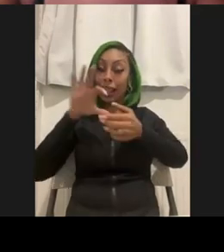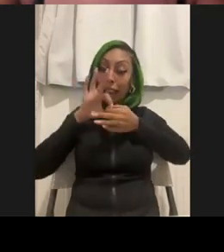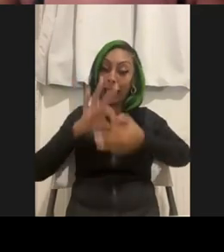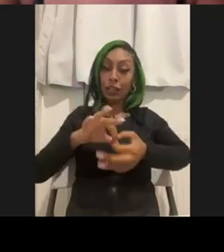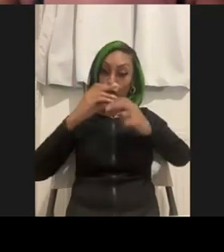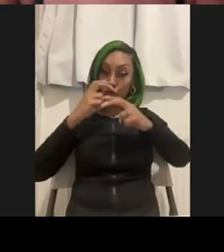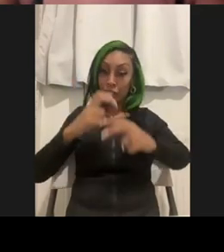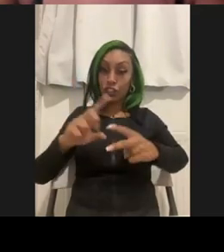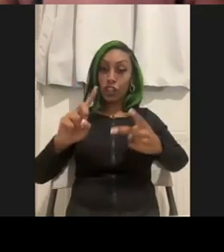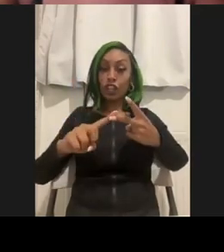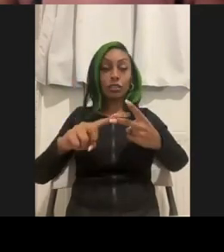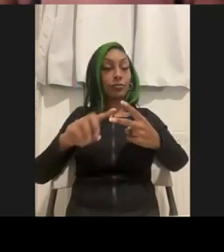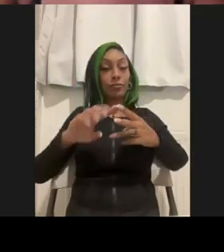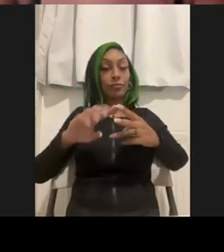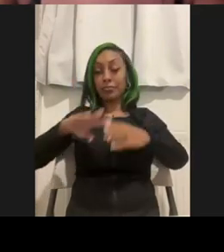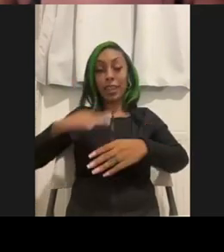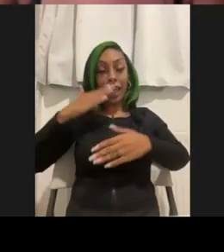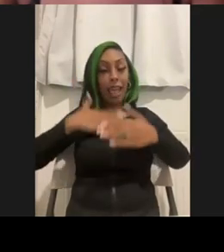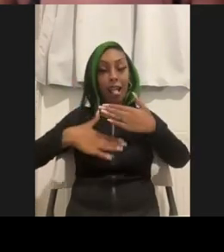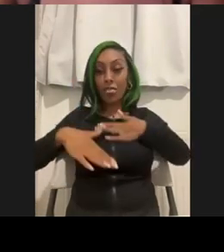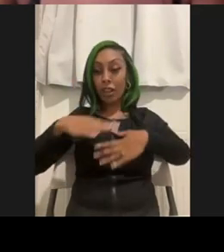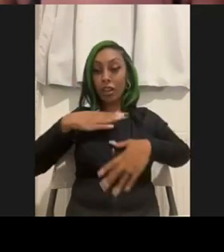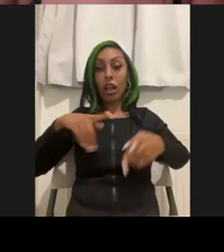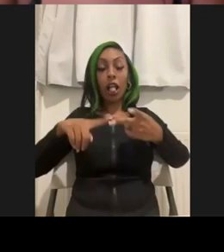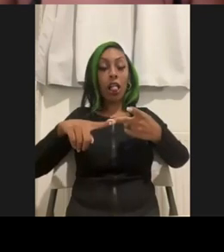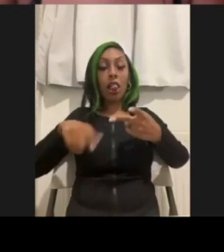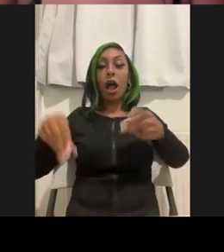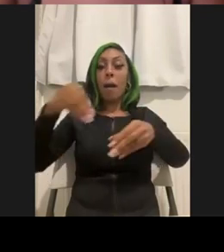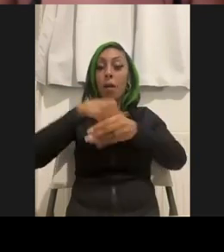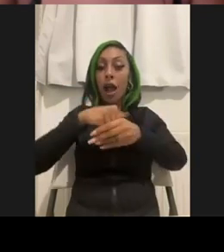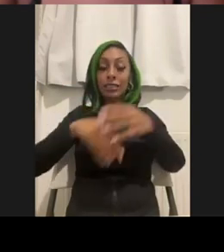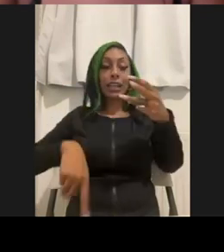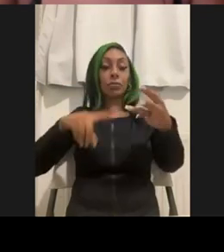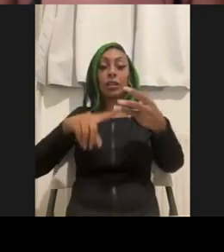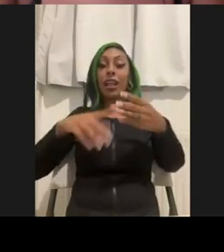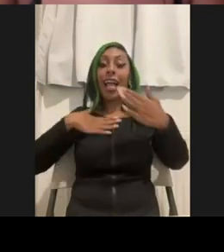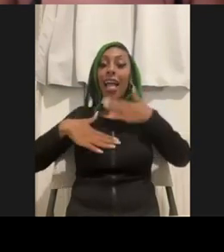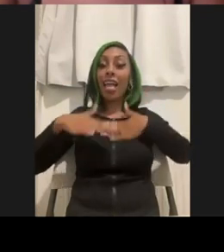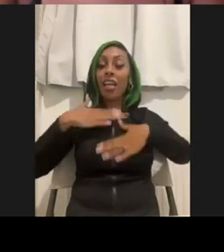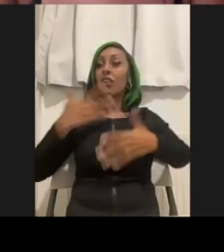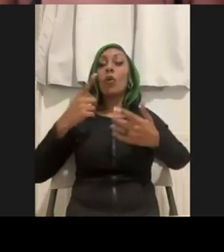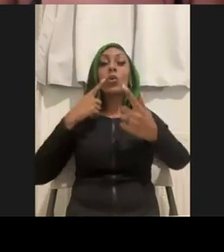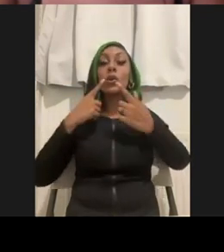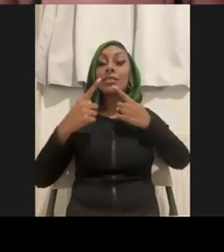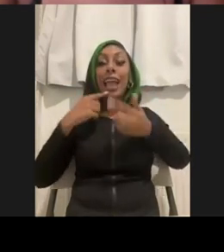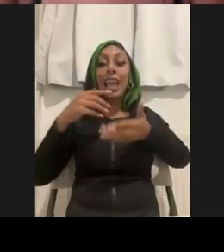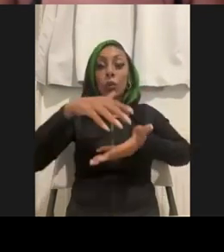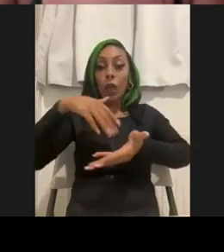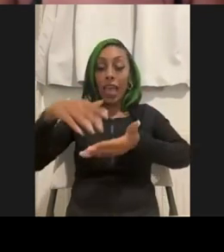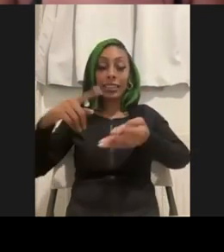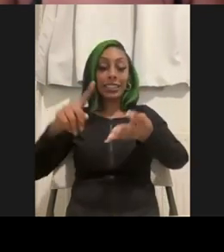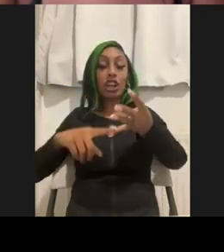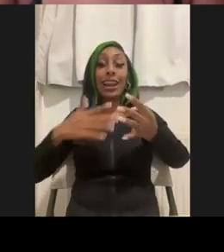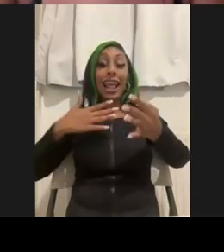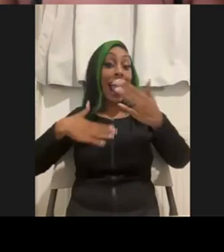thinking about ethical practices for participation, whether we're thinking about ethical practices for data collection, whether we're thinking about ethical practices